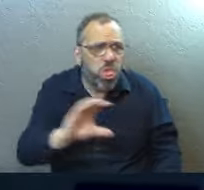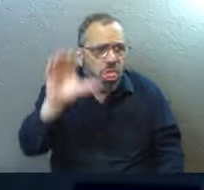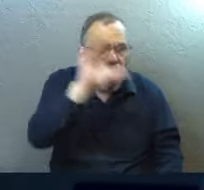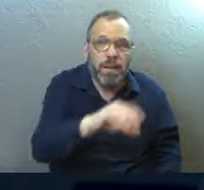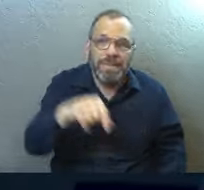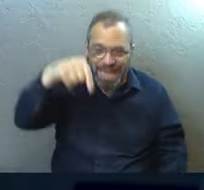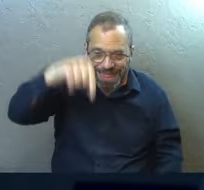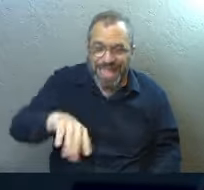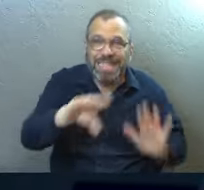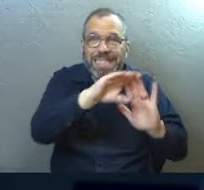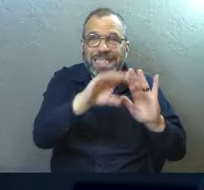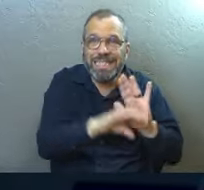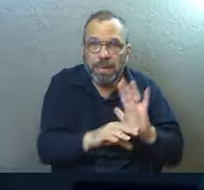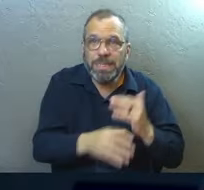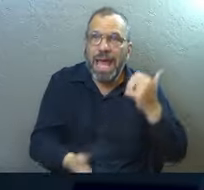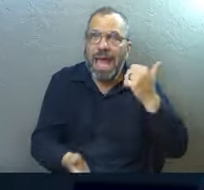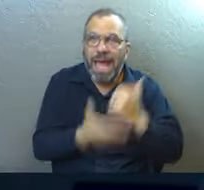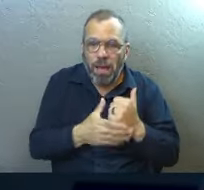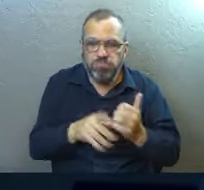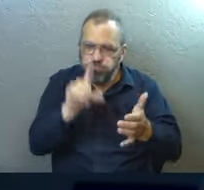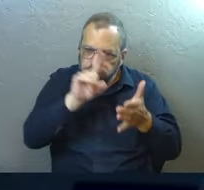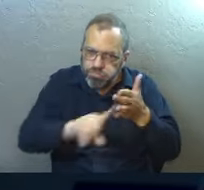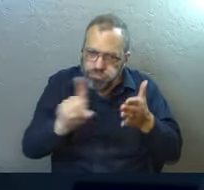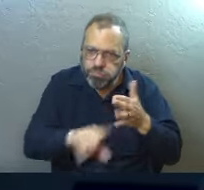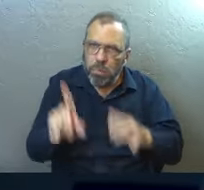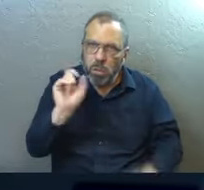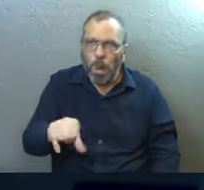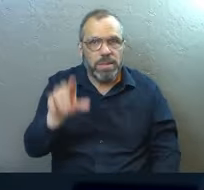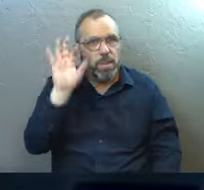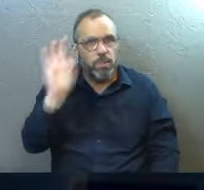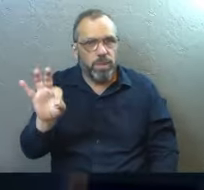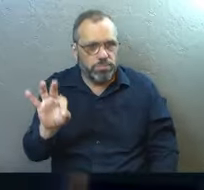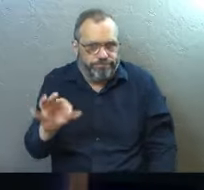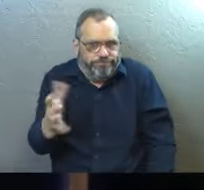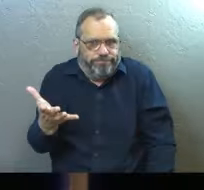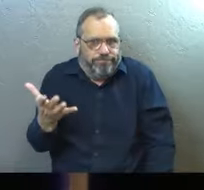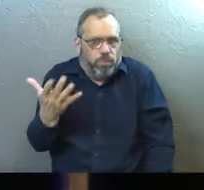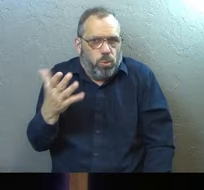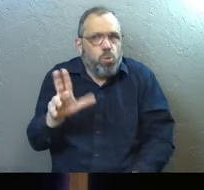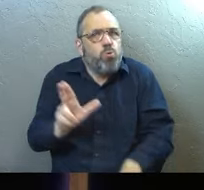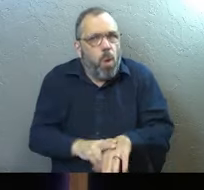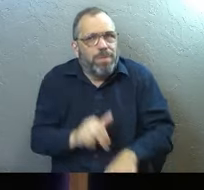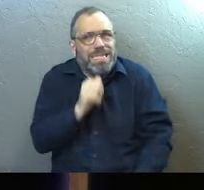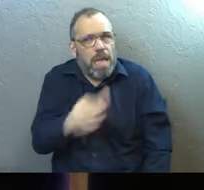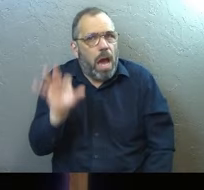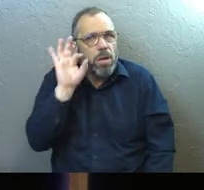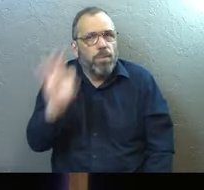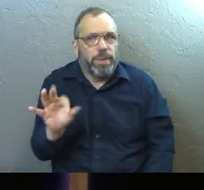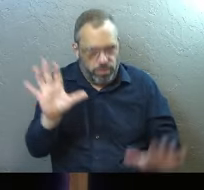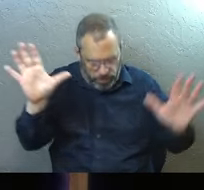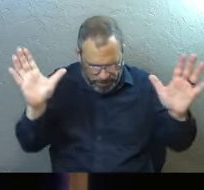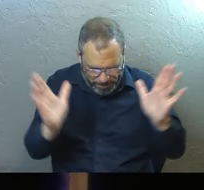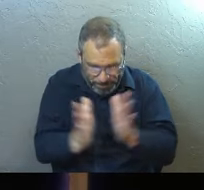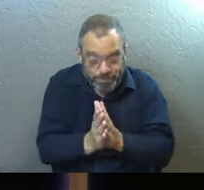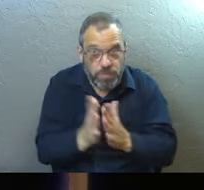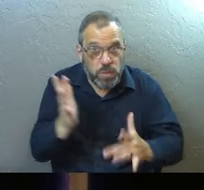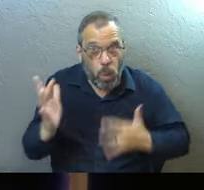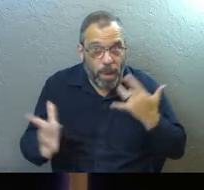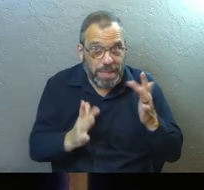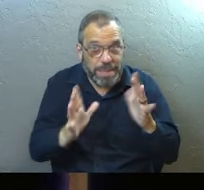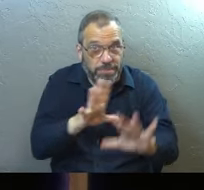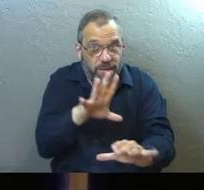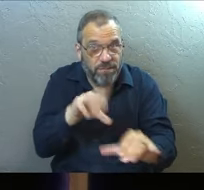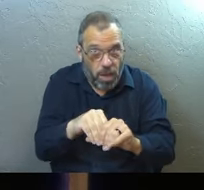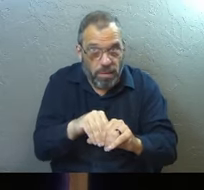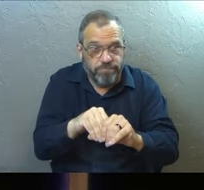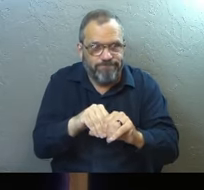so this series, I think, helps us to dive into those questions and preach about things that we don't normally preach about and get into those. So I'm really excited to be a